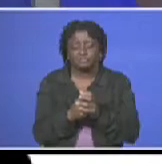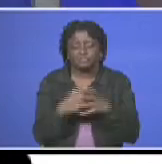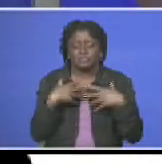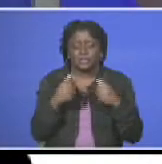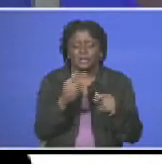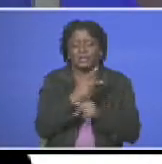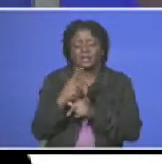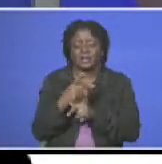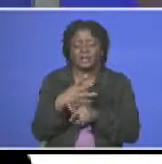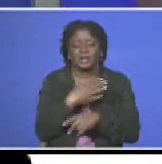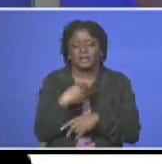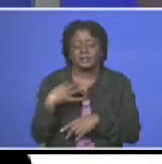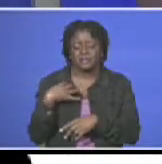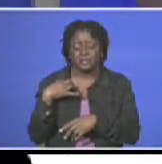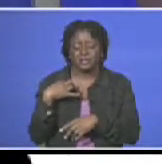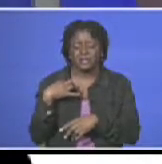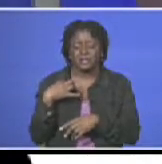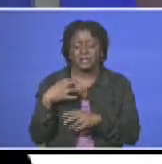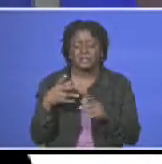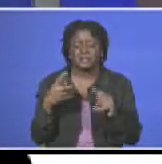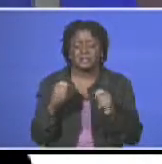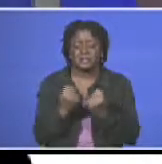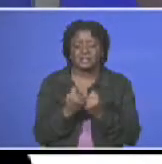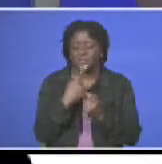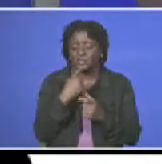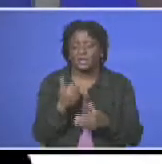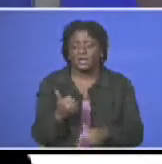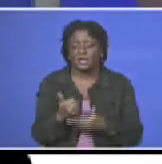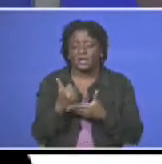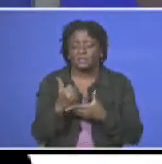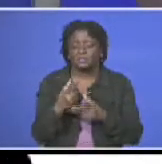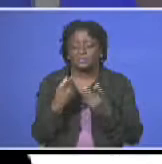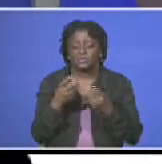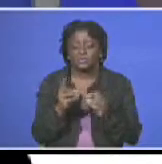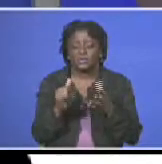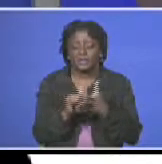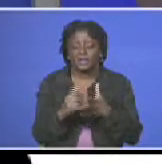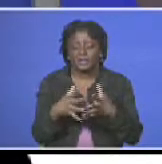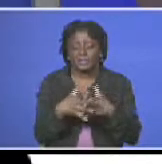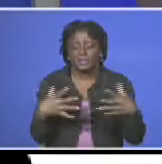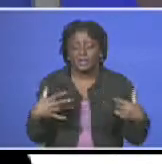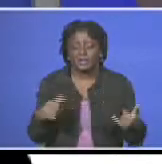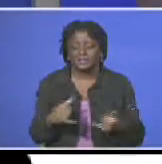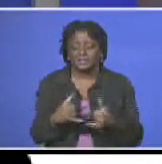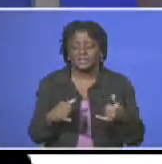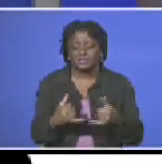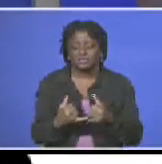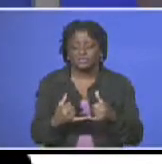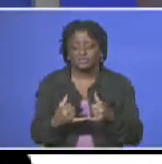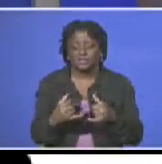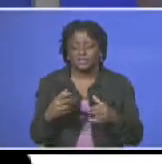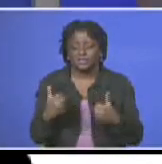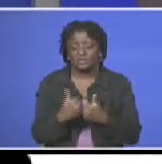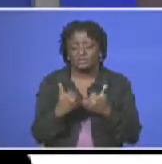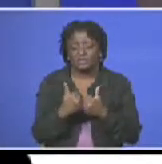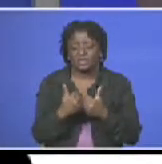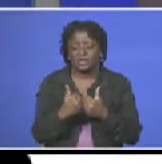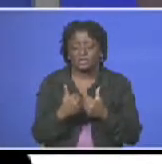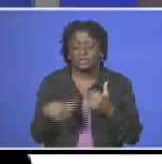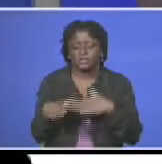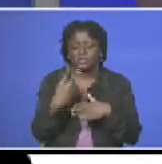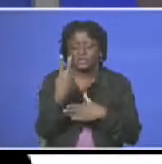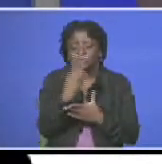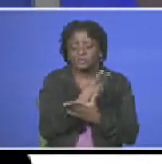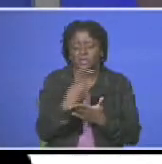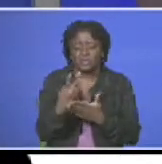Healthcare and volunteer teams who assisted during that mass casualty event in South Eleuthera over 2 weeks ago commended during a special service in